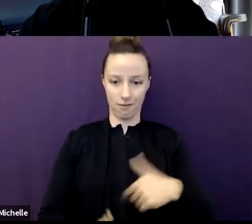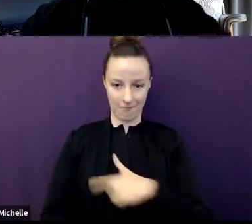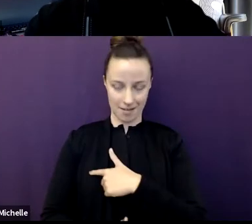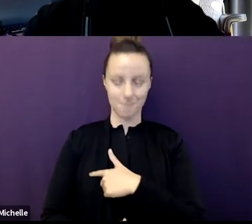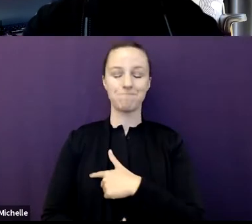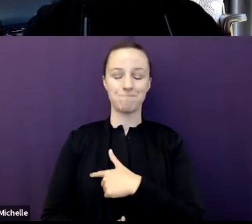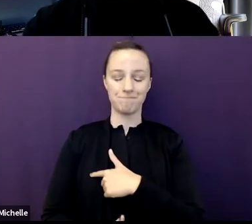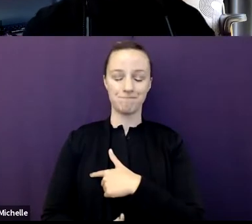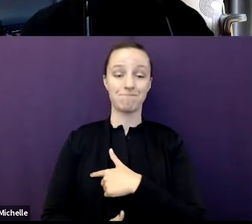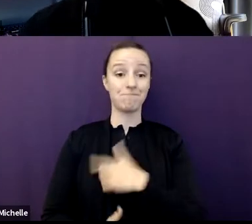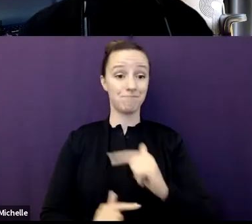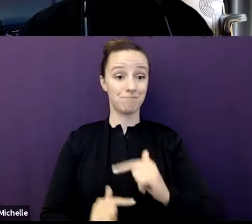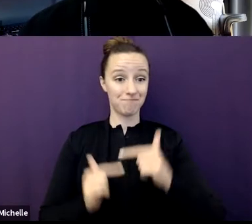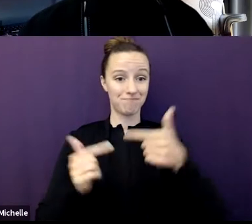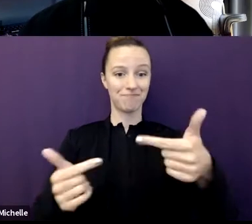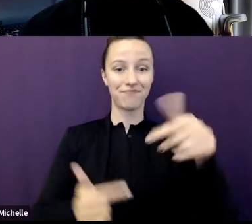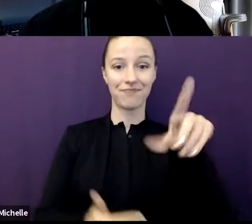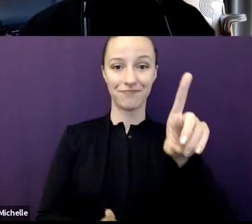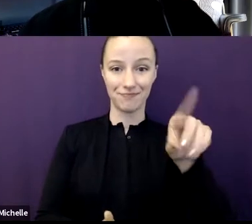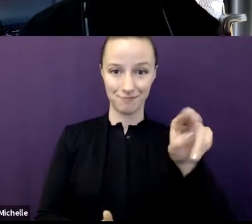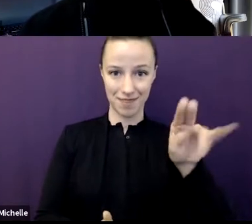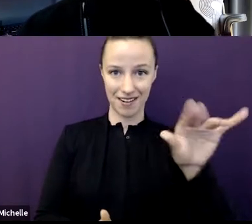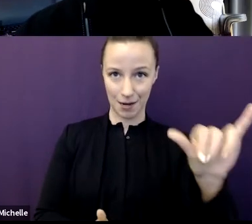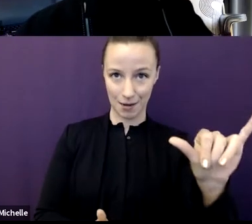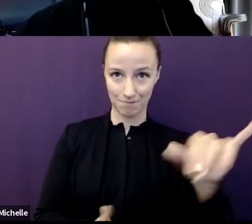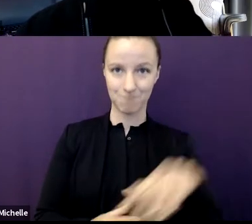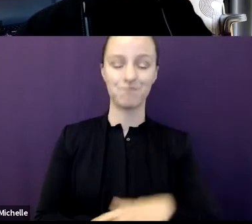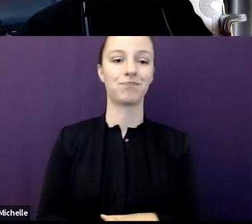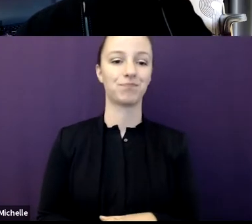so Danny, you have the floor. Go ahead.